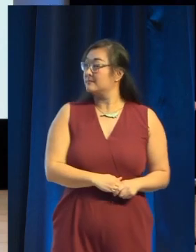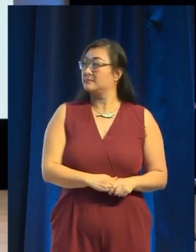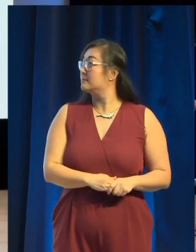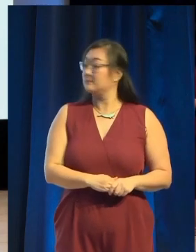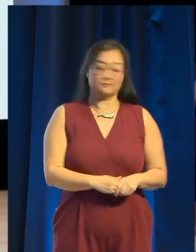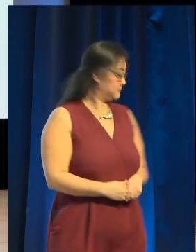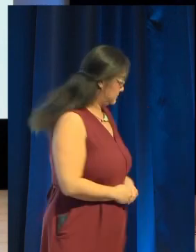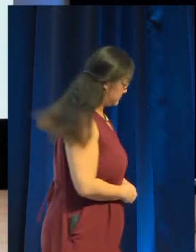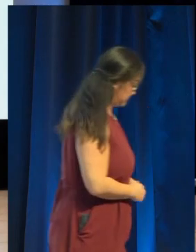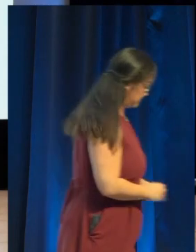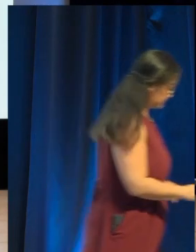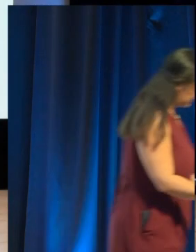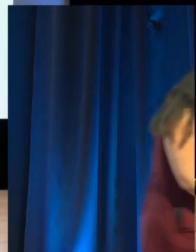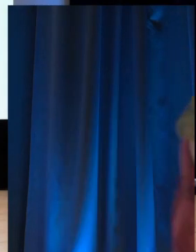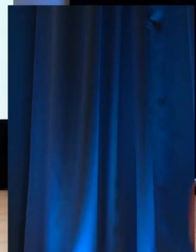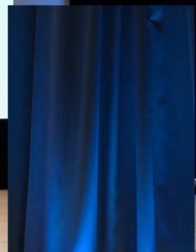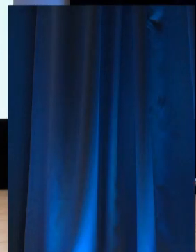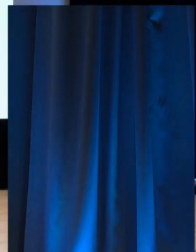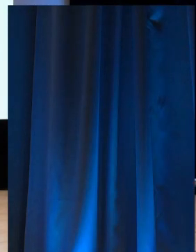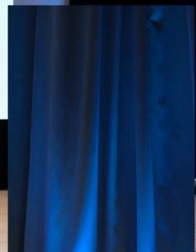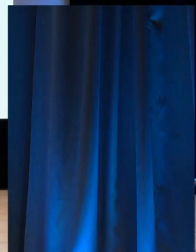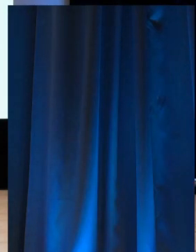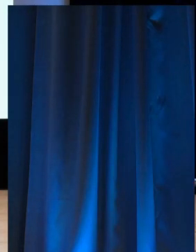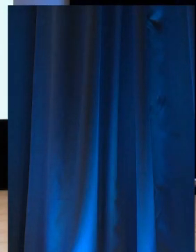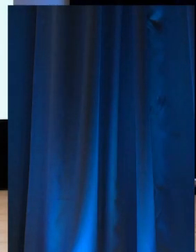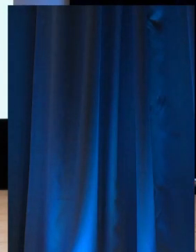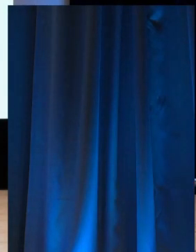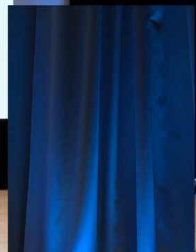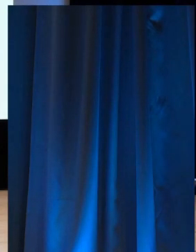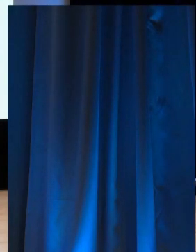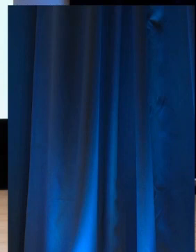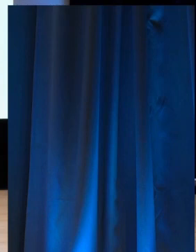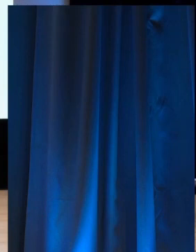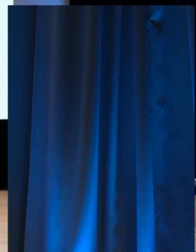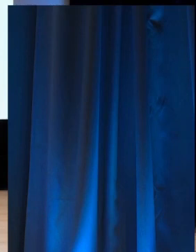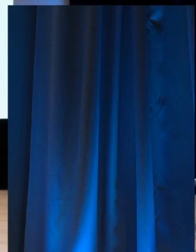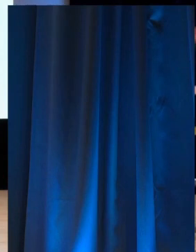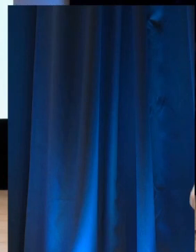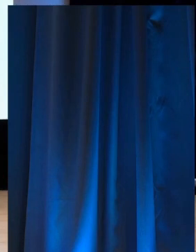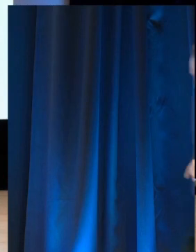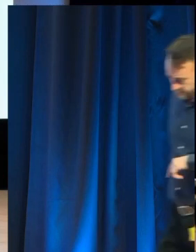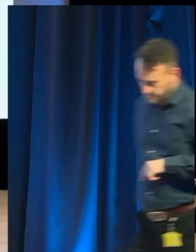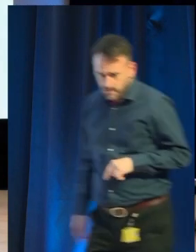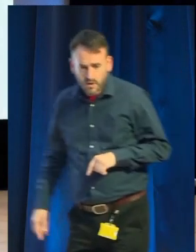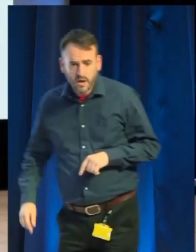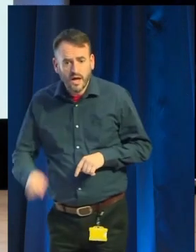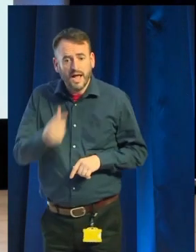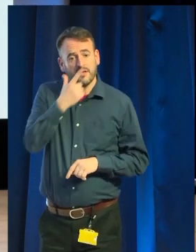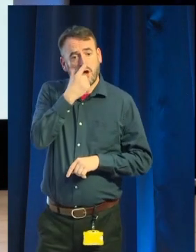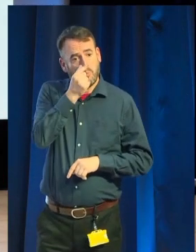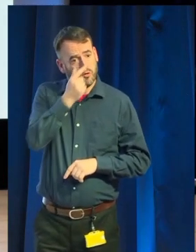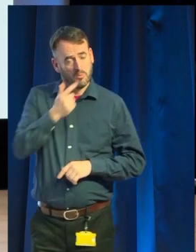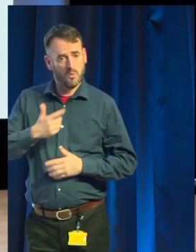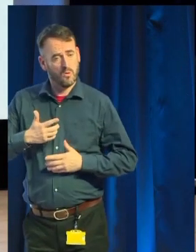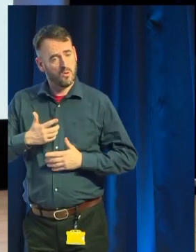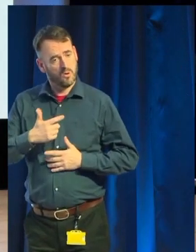Even if one character of the whole set is the center of the player's attention, I tried not to use the other